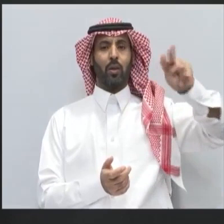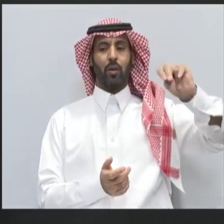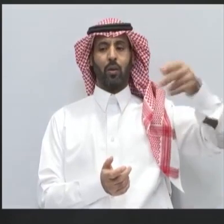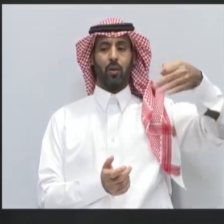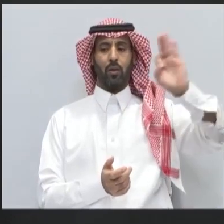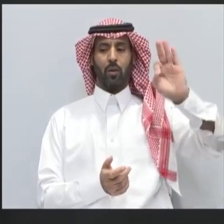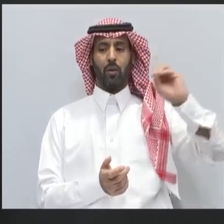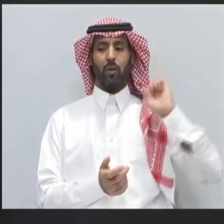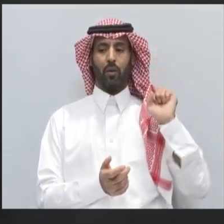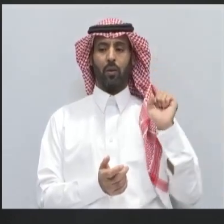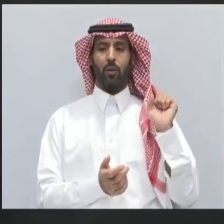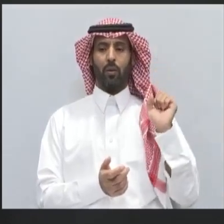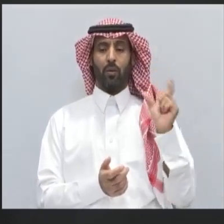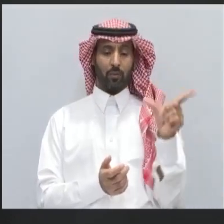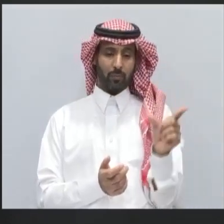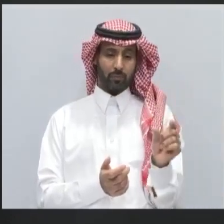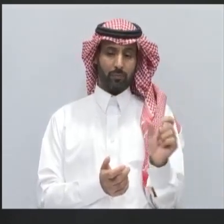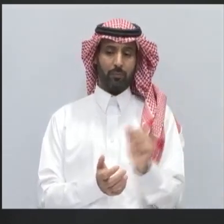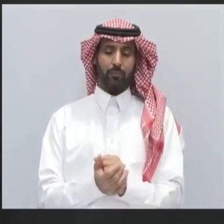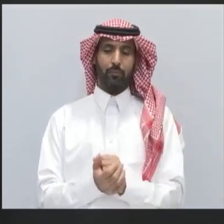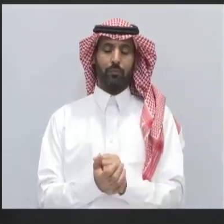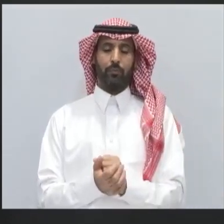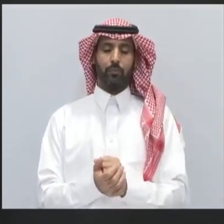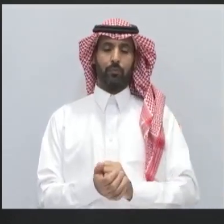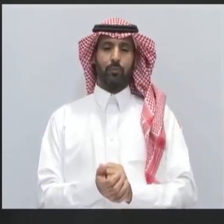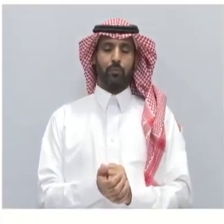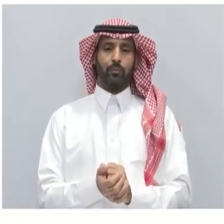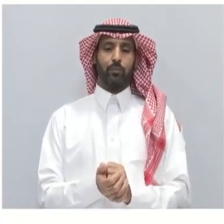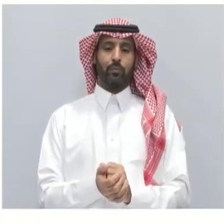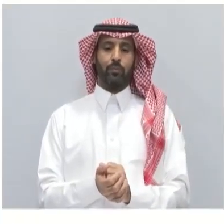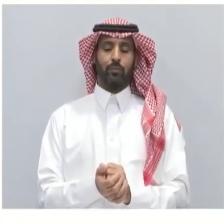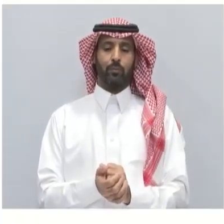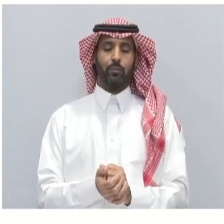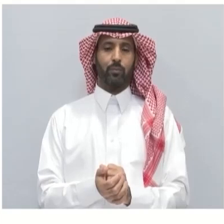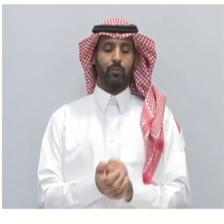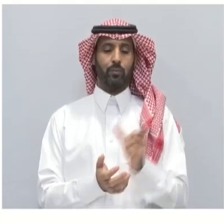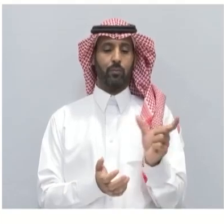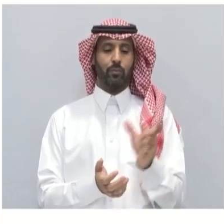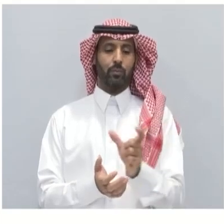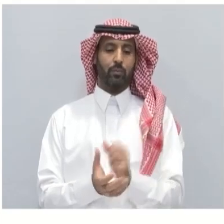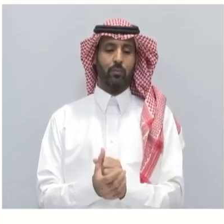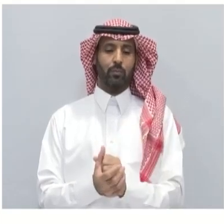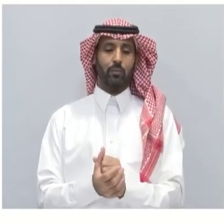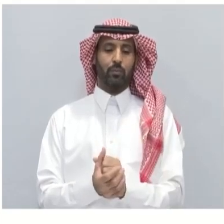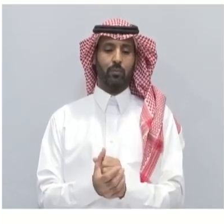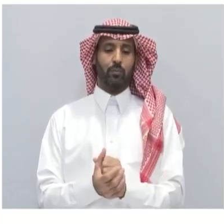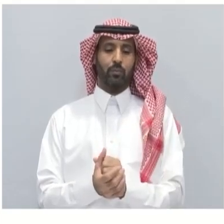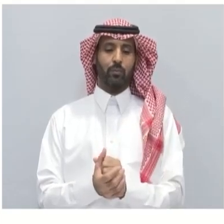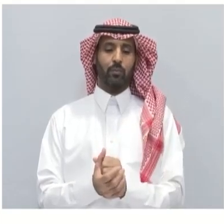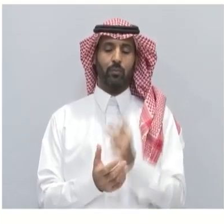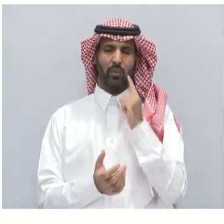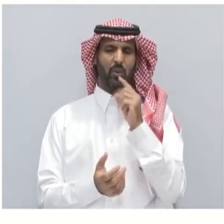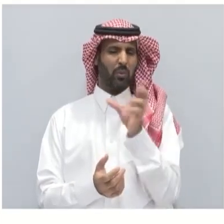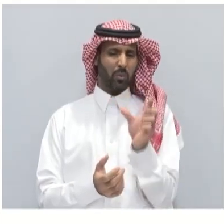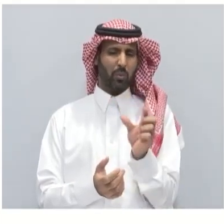I-N-F-O. Again, there is no just one correct answer. You can see here the word information, just missing